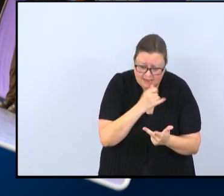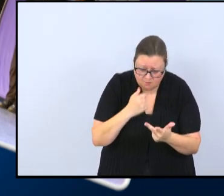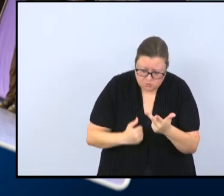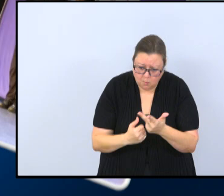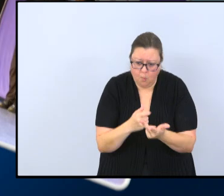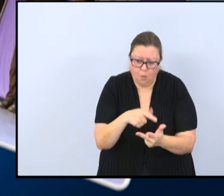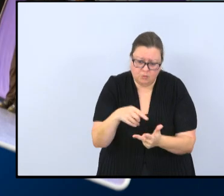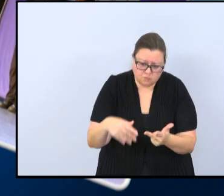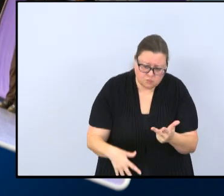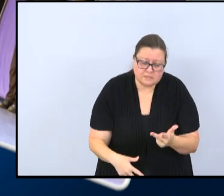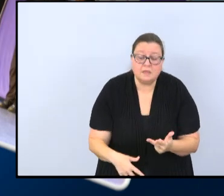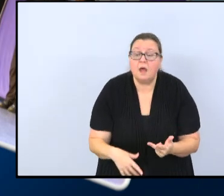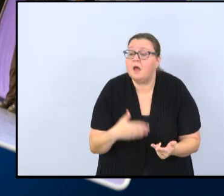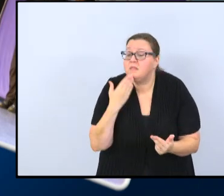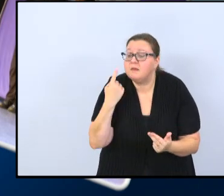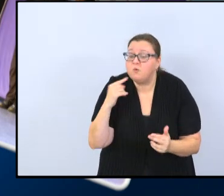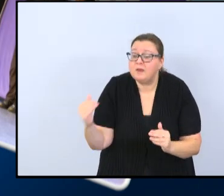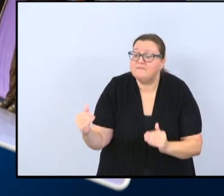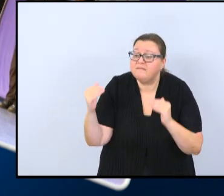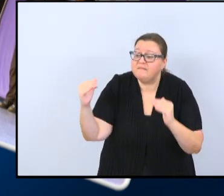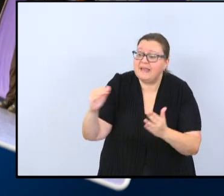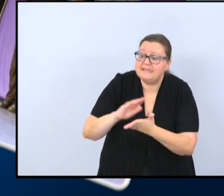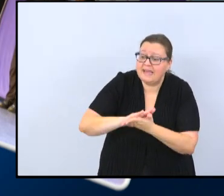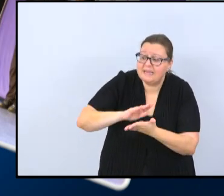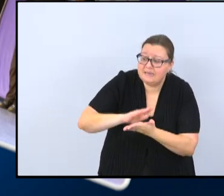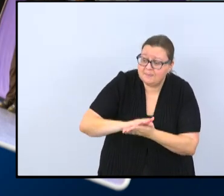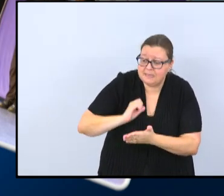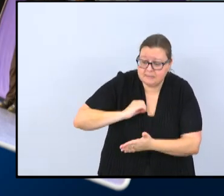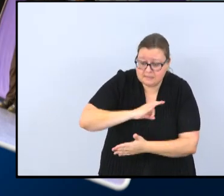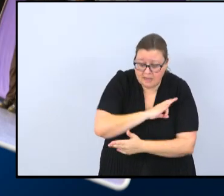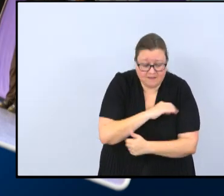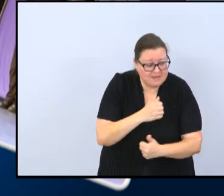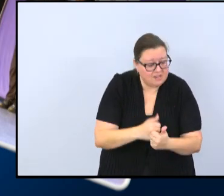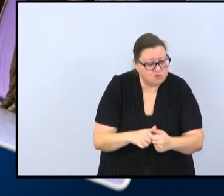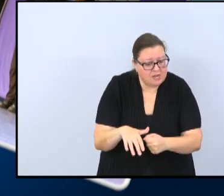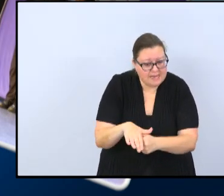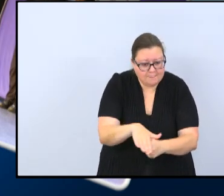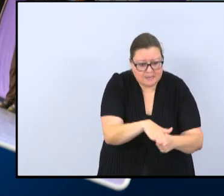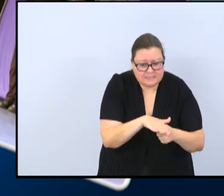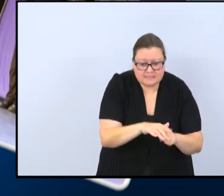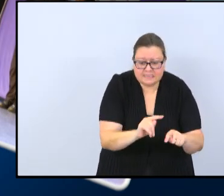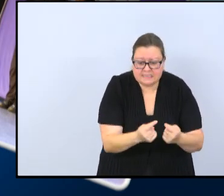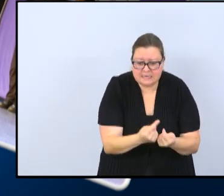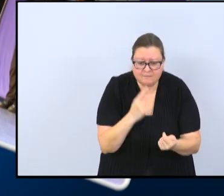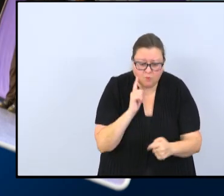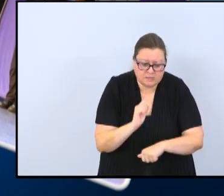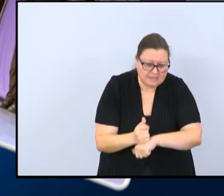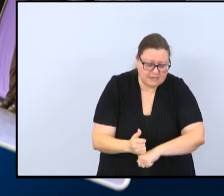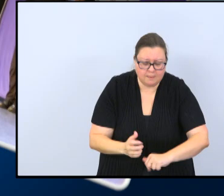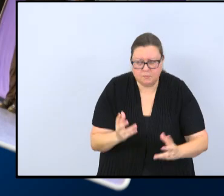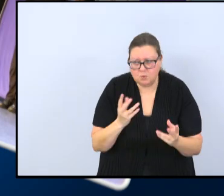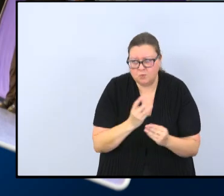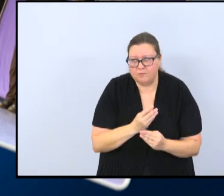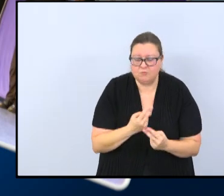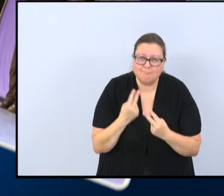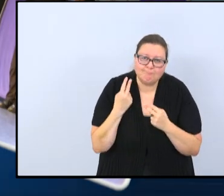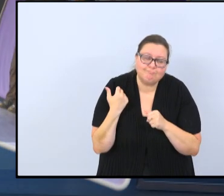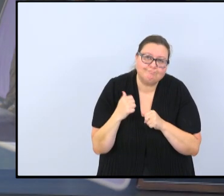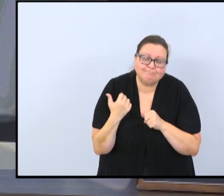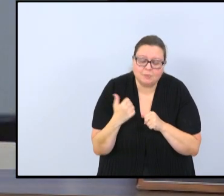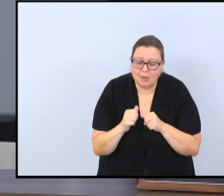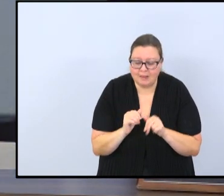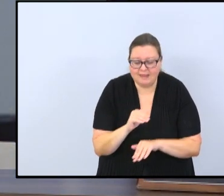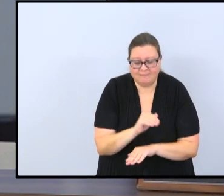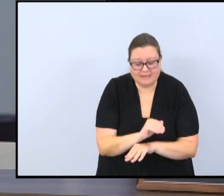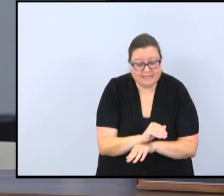them. Thank you to our advanced academic staff and each campus team for facilitating such memorable evenings celebrating academic achievement